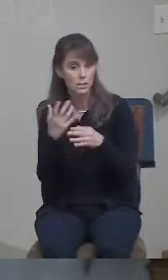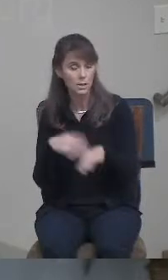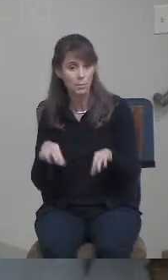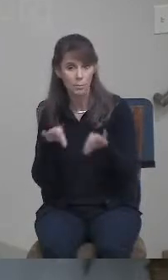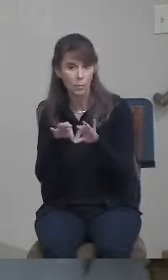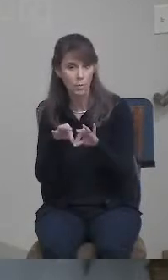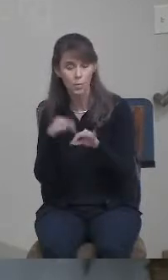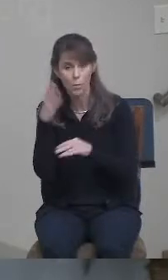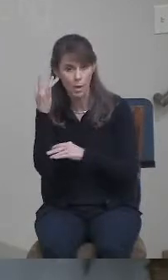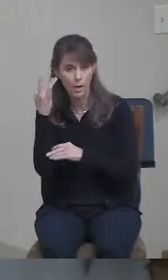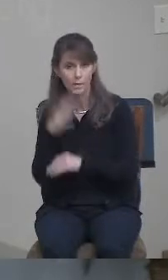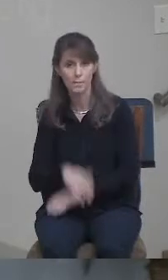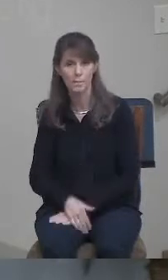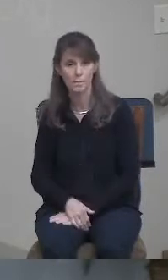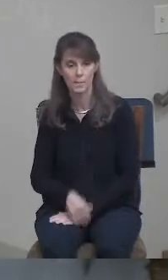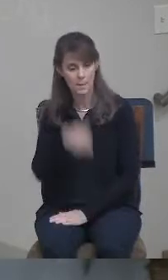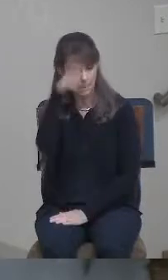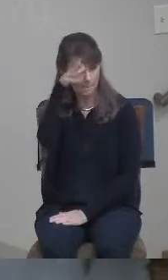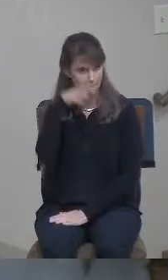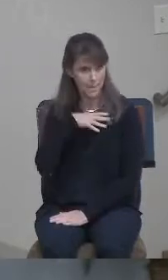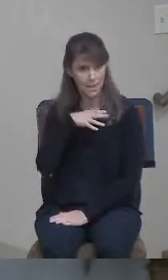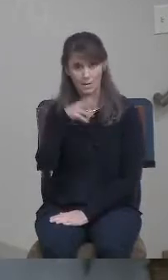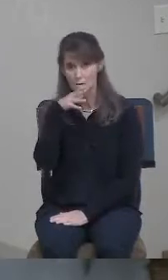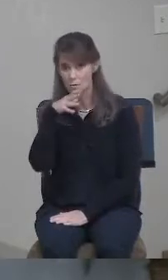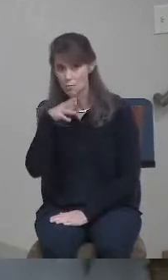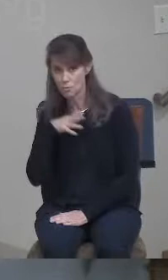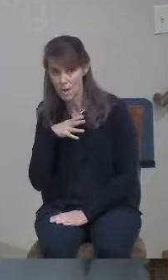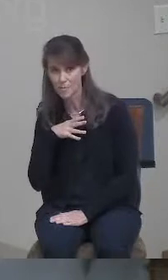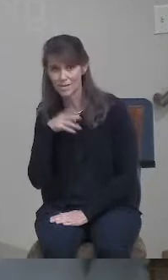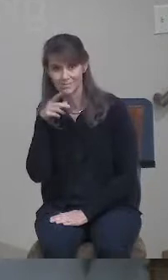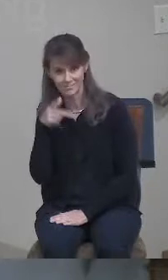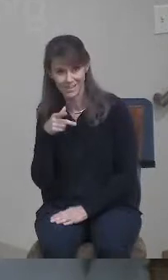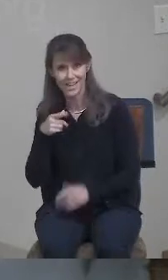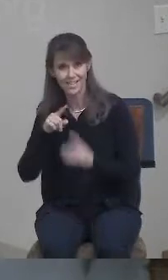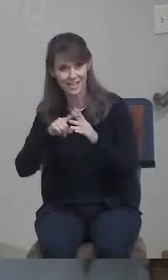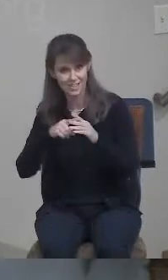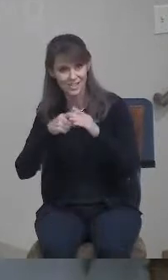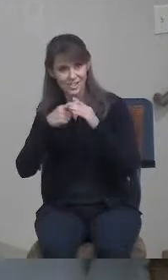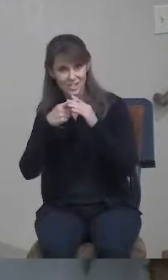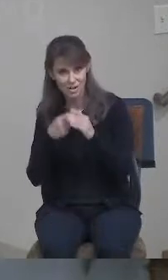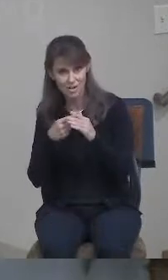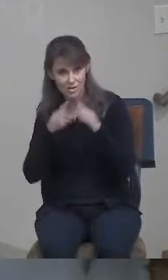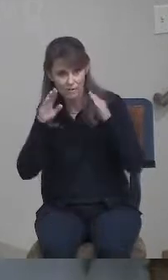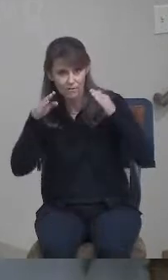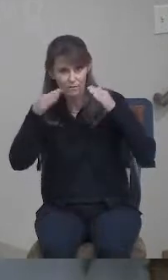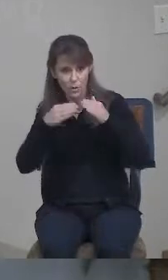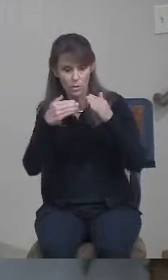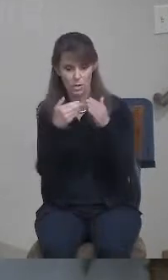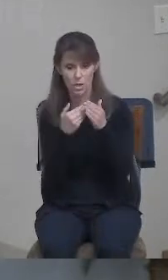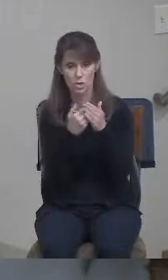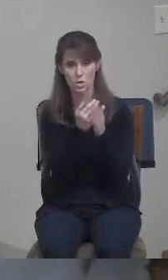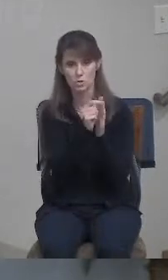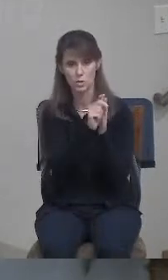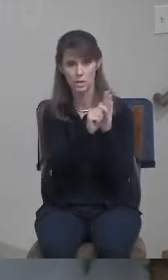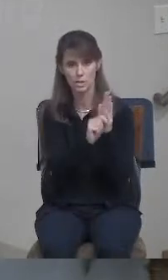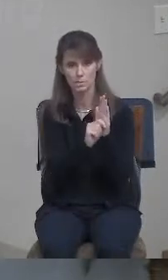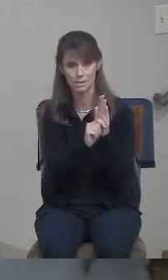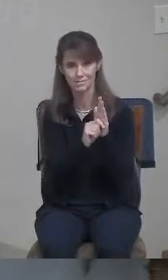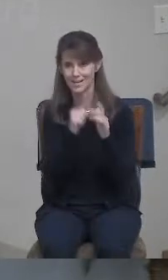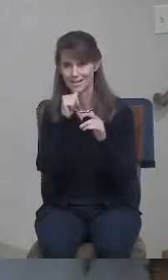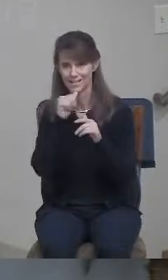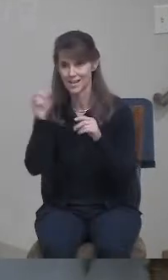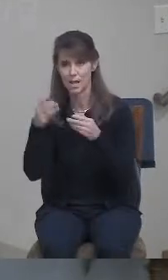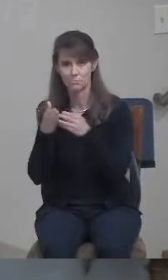fact that men and women were looking in the direction of the New Testament order of things and away from